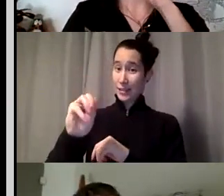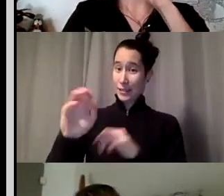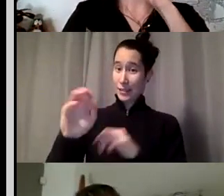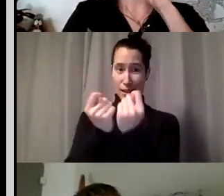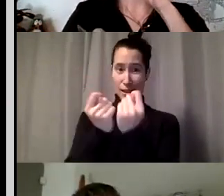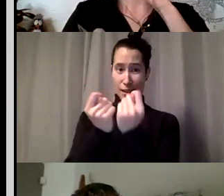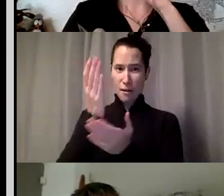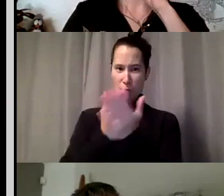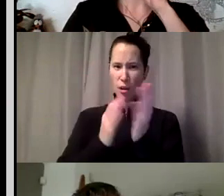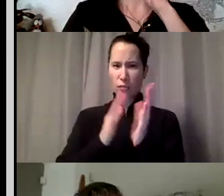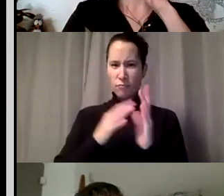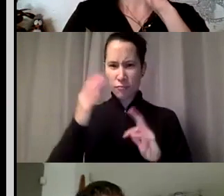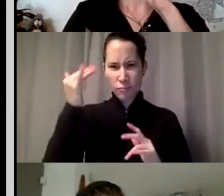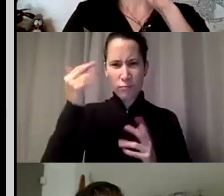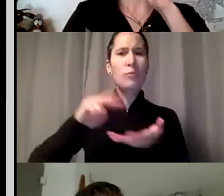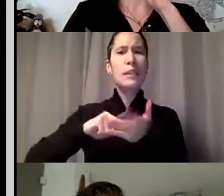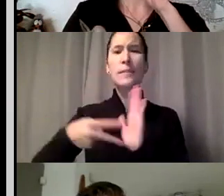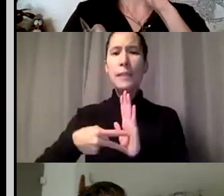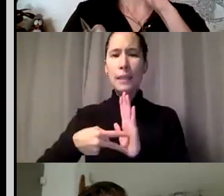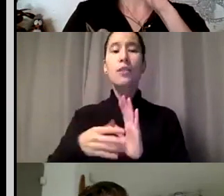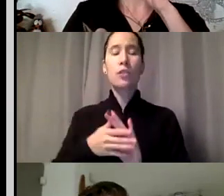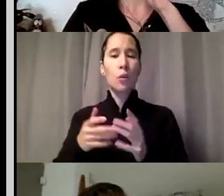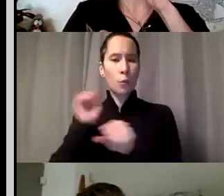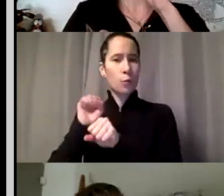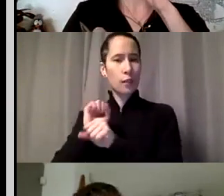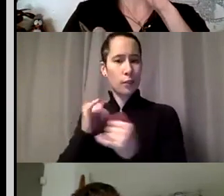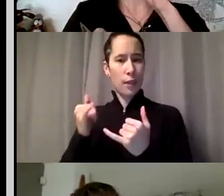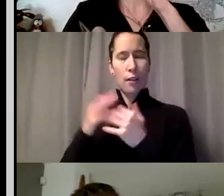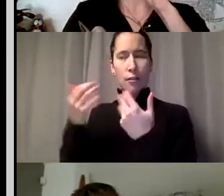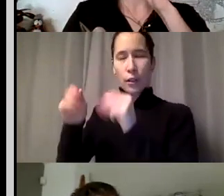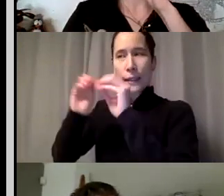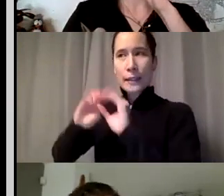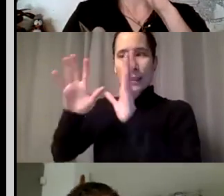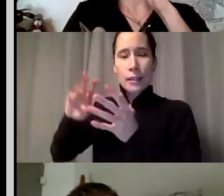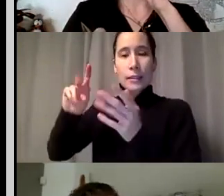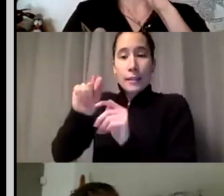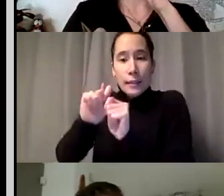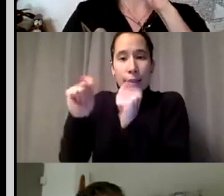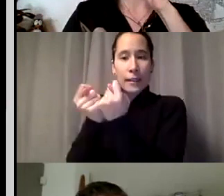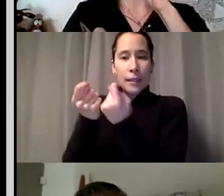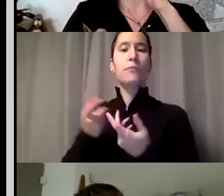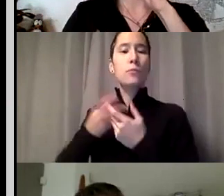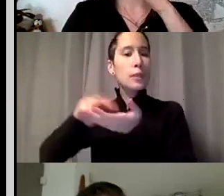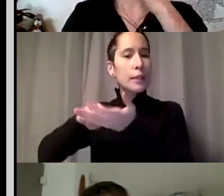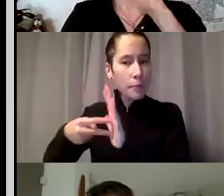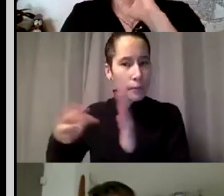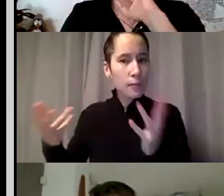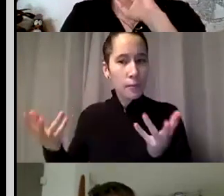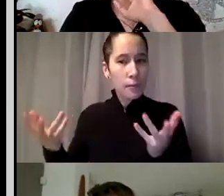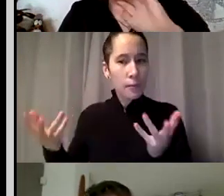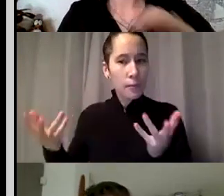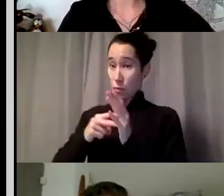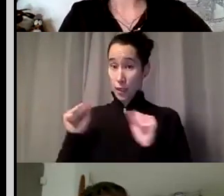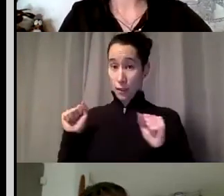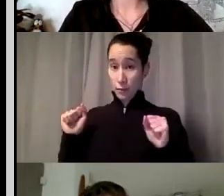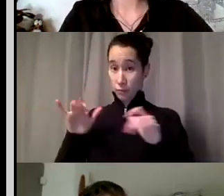to update that definition, and that will come in an updated form of an order in the coming days, that people